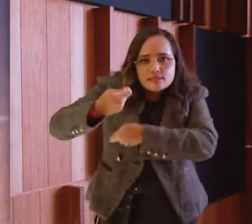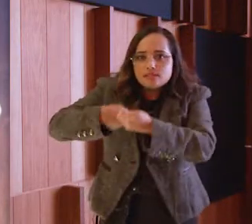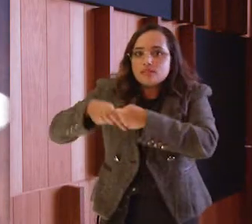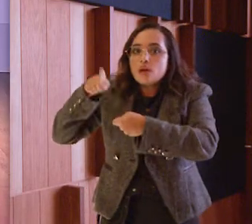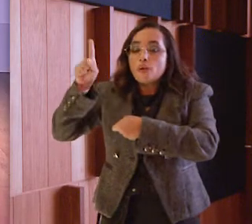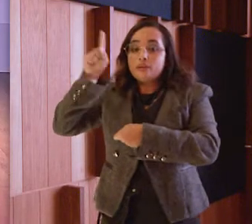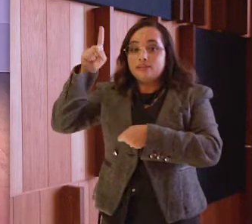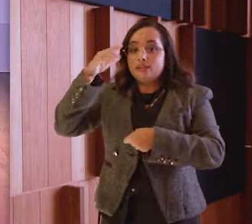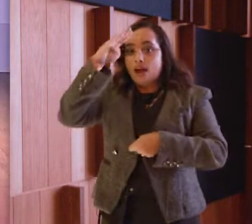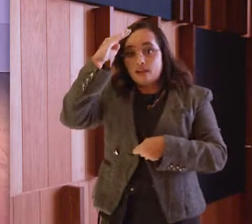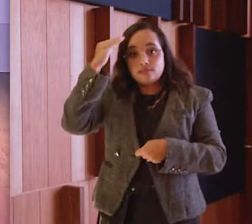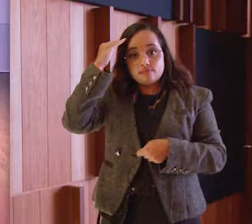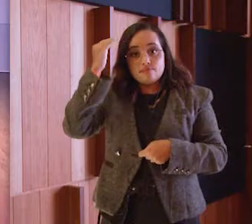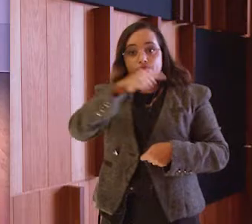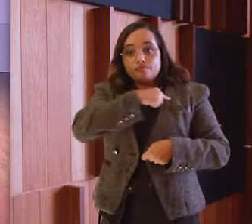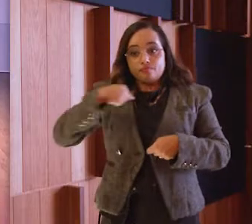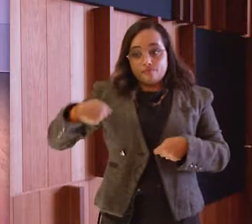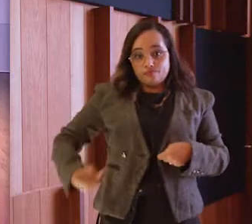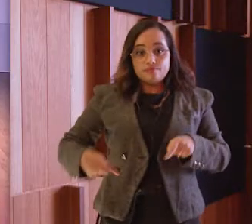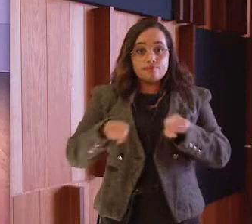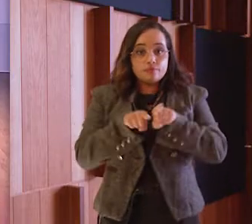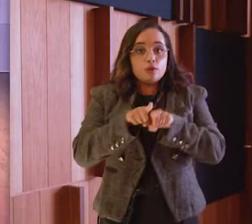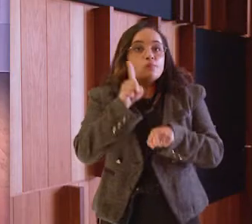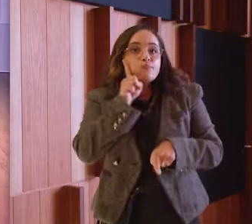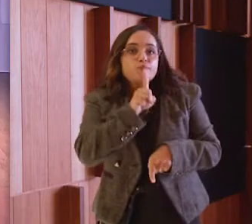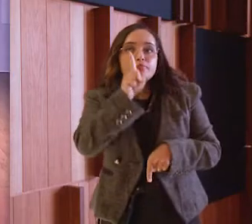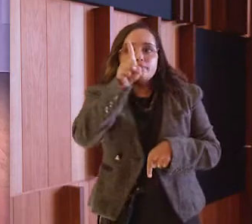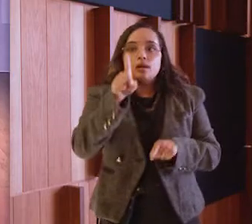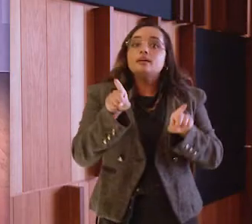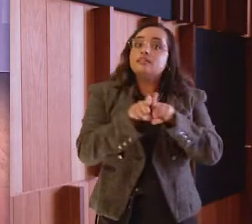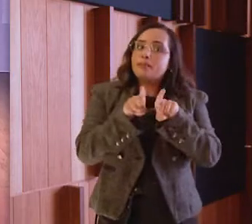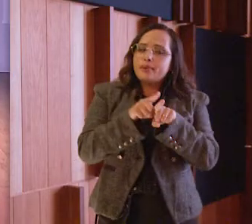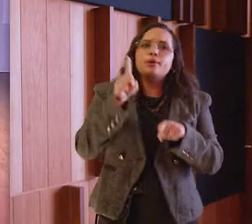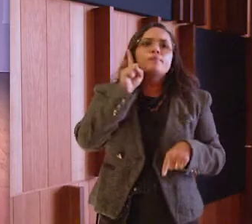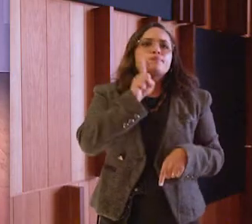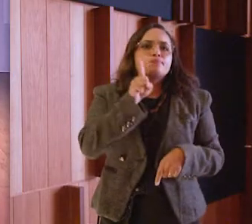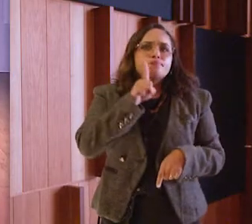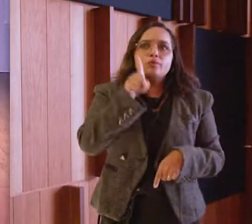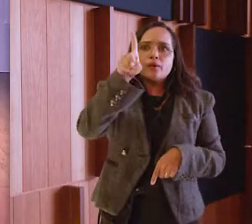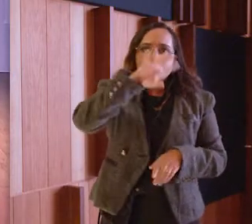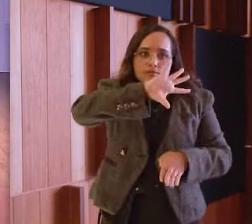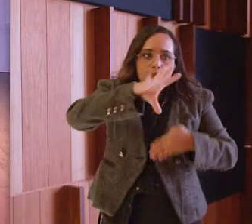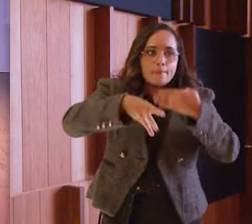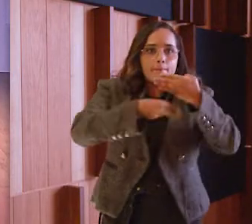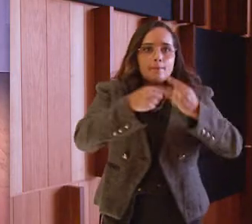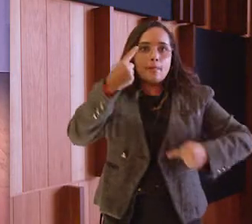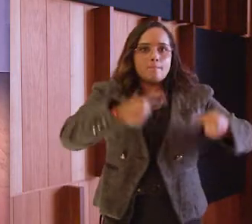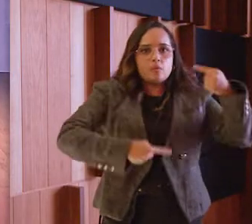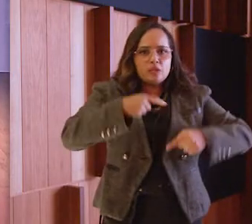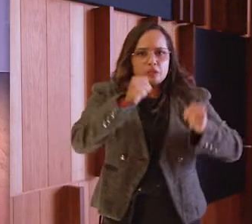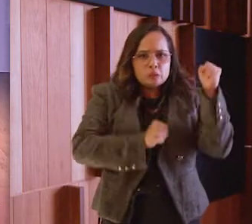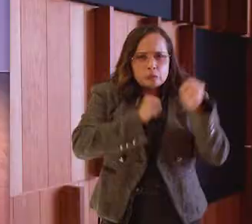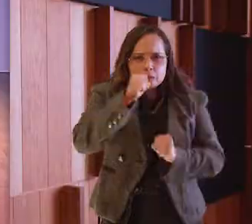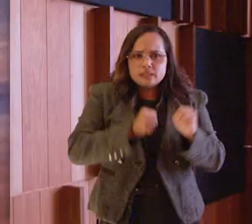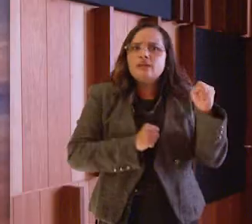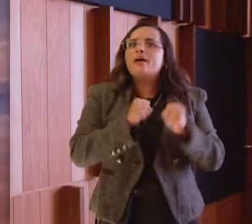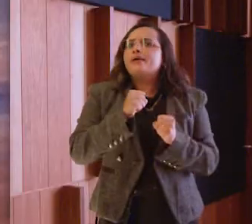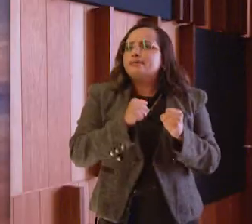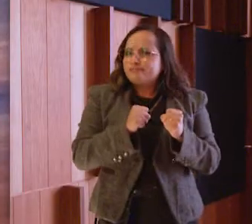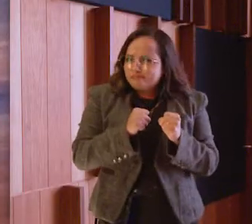industrial policy. The US has implemented a very aggressive industrial policy. Europe is going through the Green